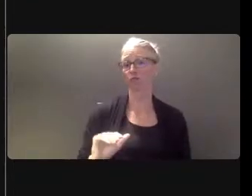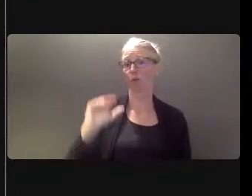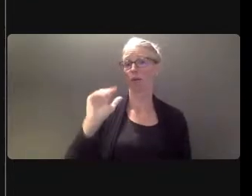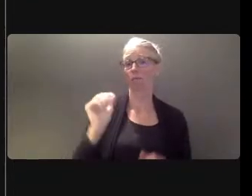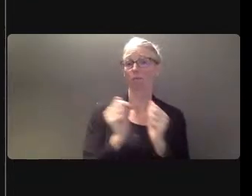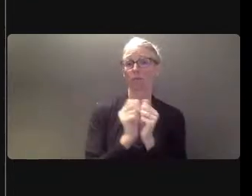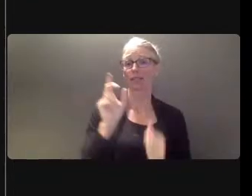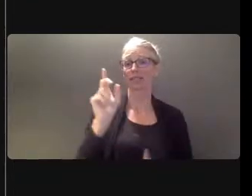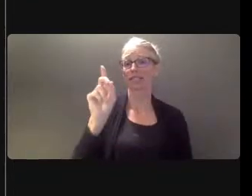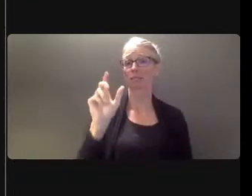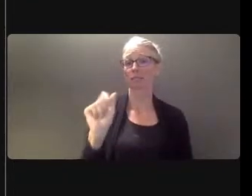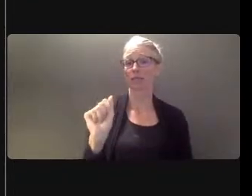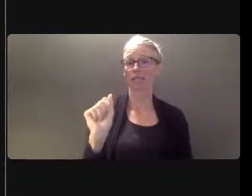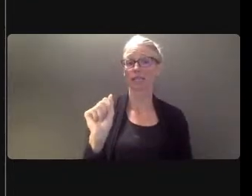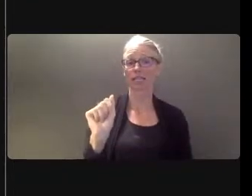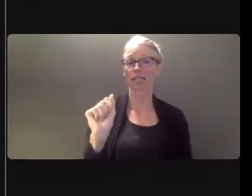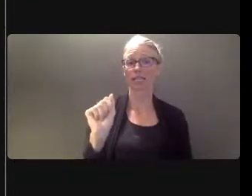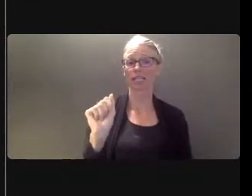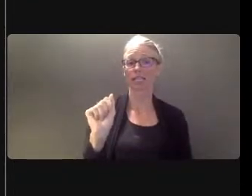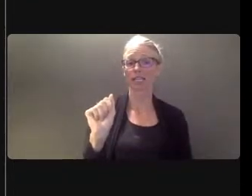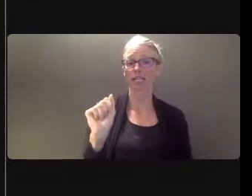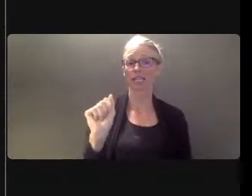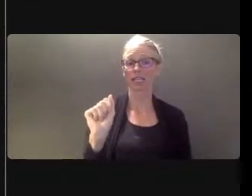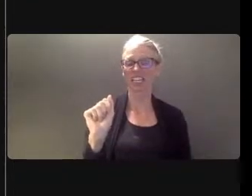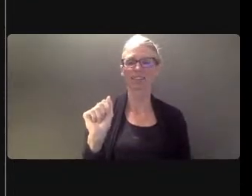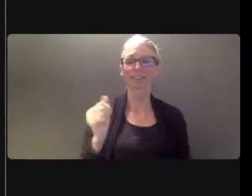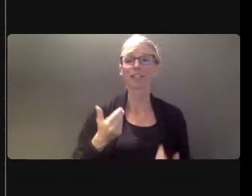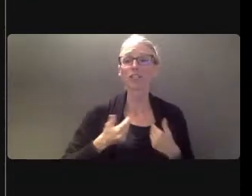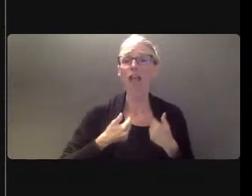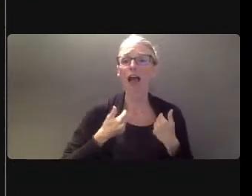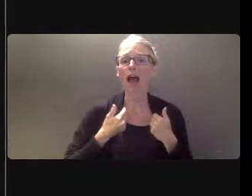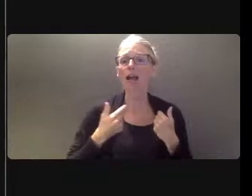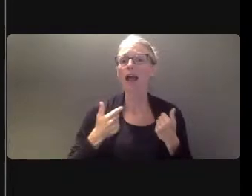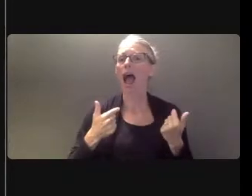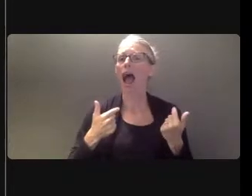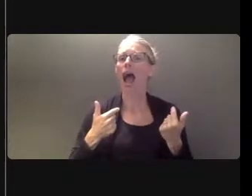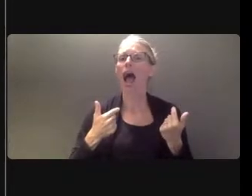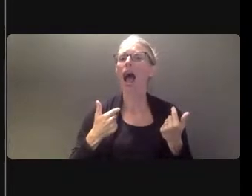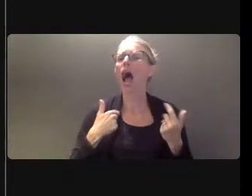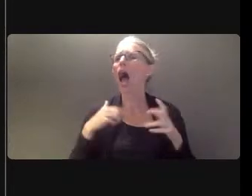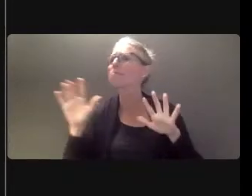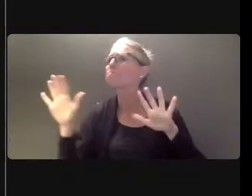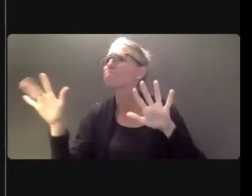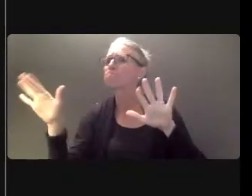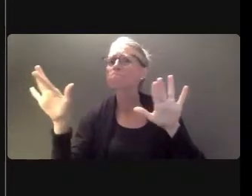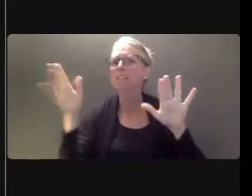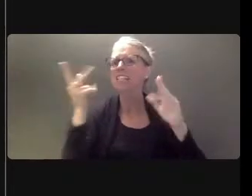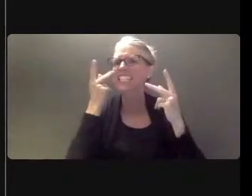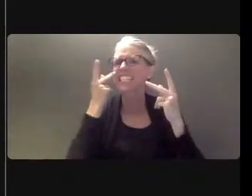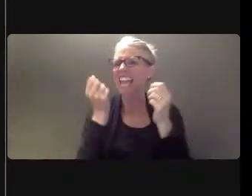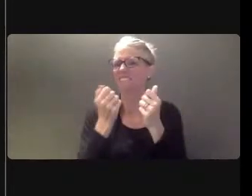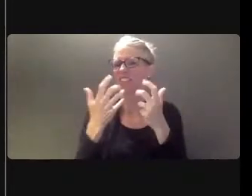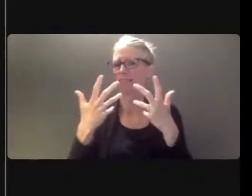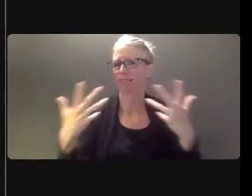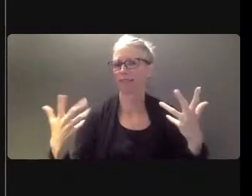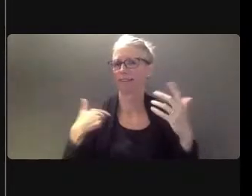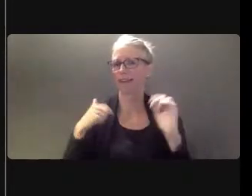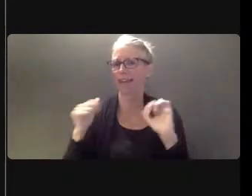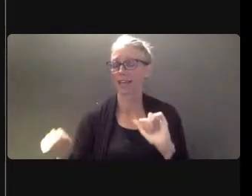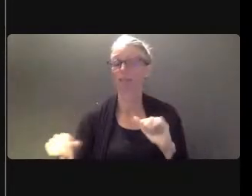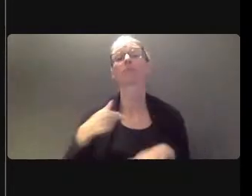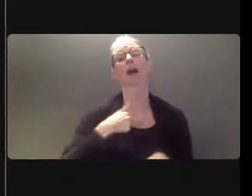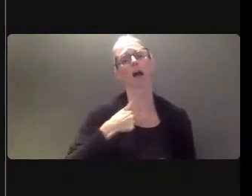always checked out all the different areas that I came from. Maybe to add that too, that I came from a small town on Vancouver